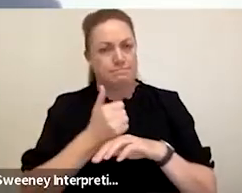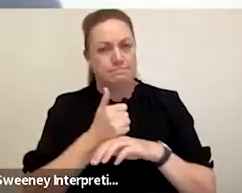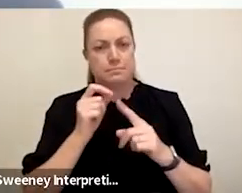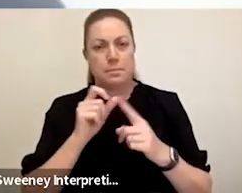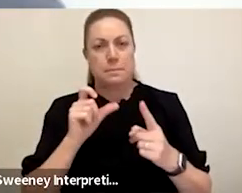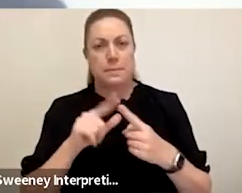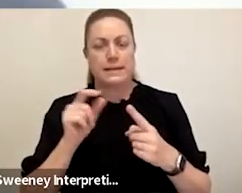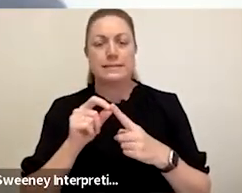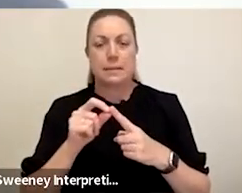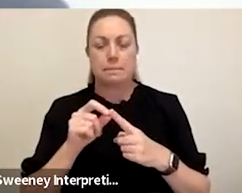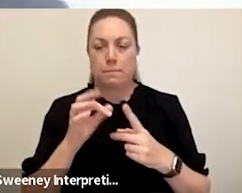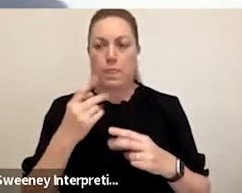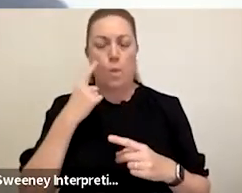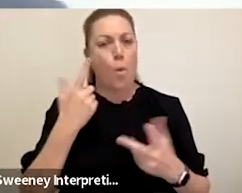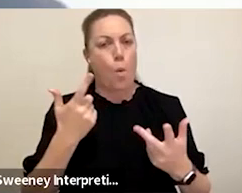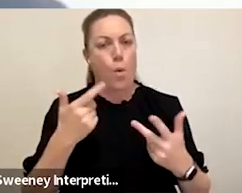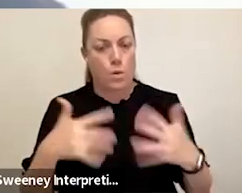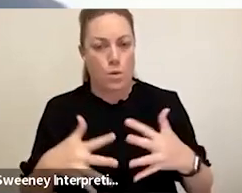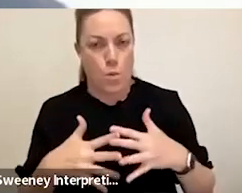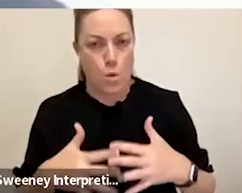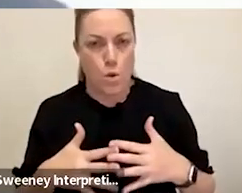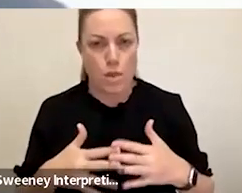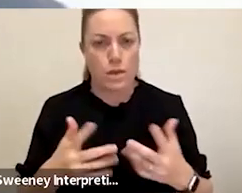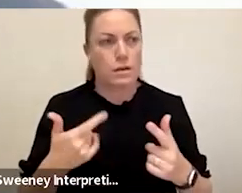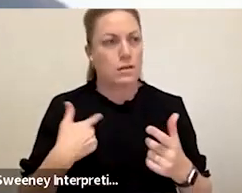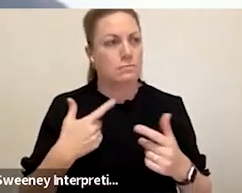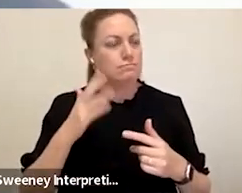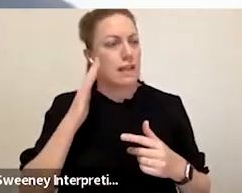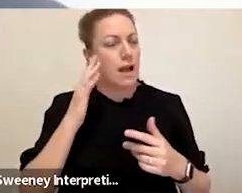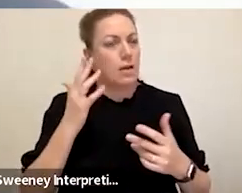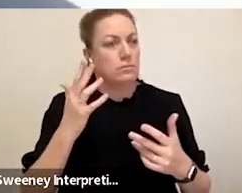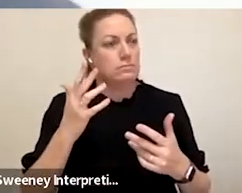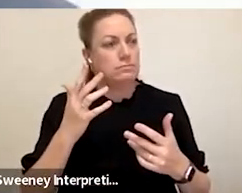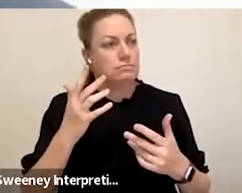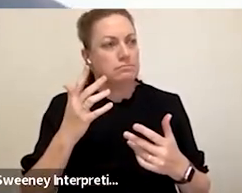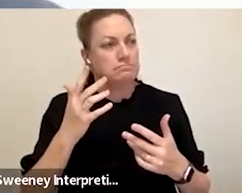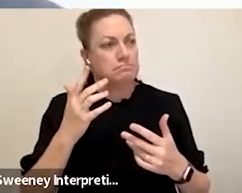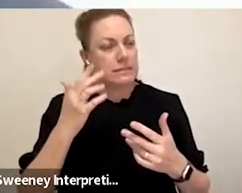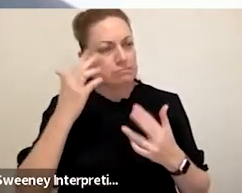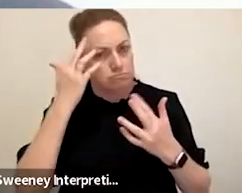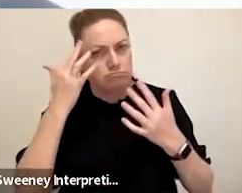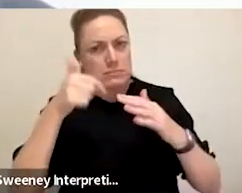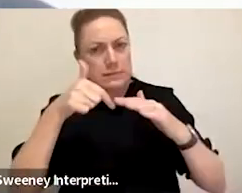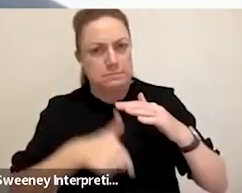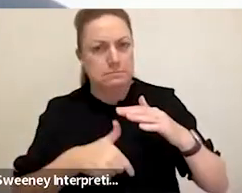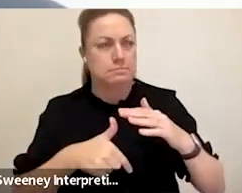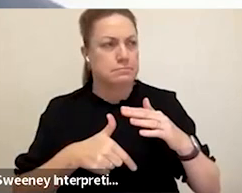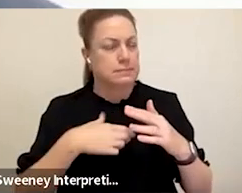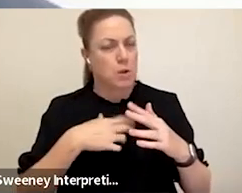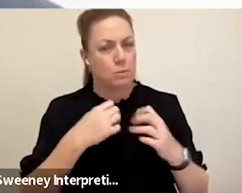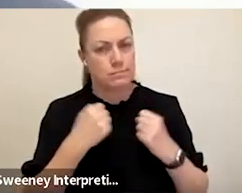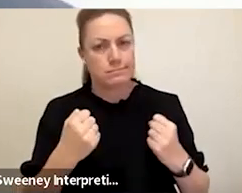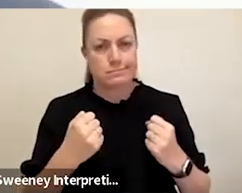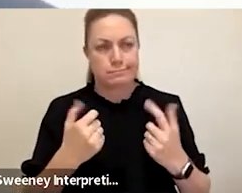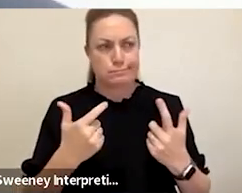sort of jumped at that immediately because it just spoke to us and it sounded a lot more thought through and robust than our